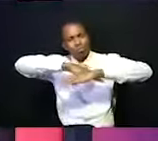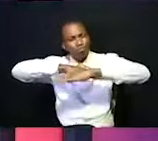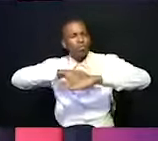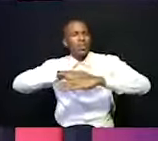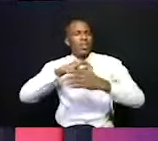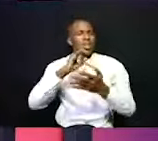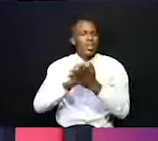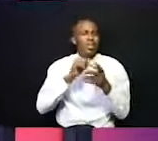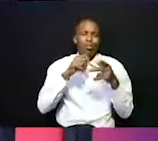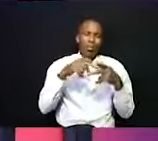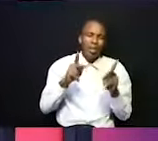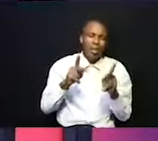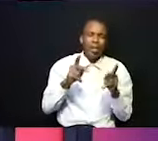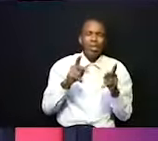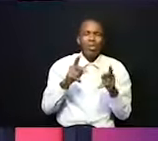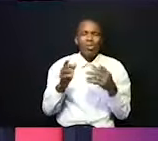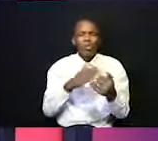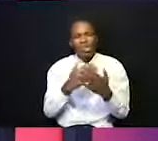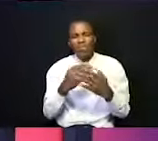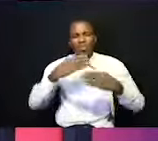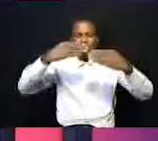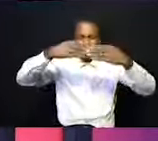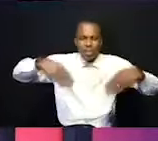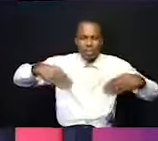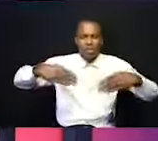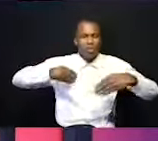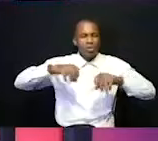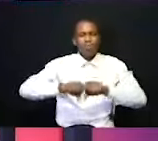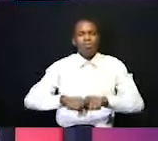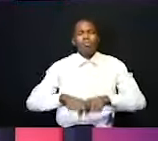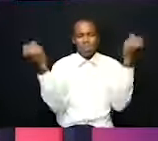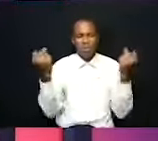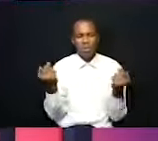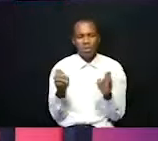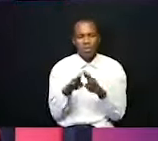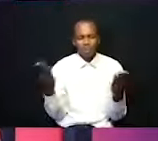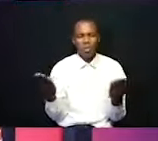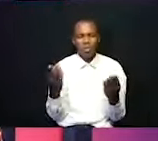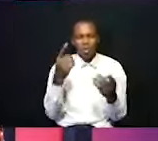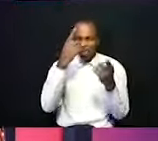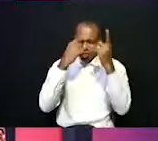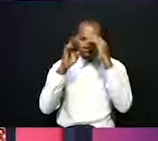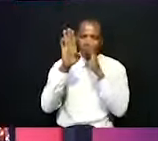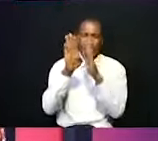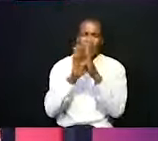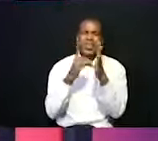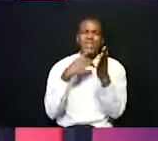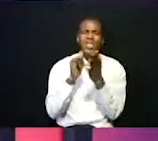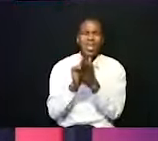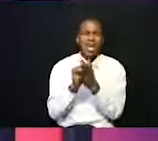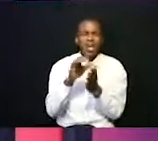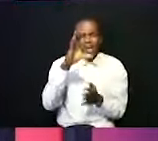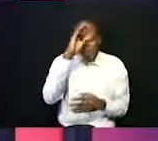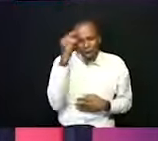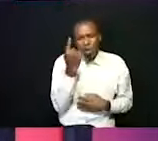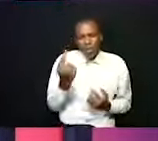partners, may it be broken, O Lord. And may you who have sanctioned that it is no good for man to live alone, may